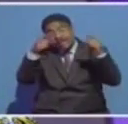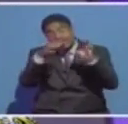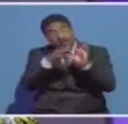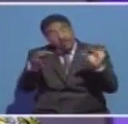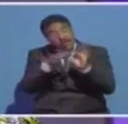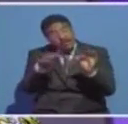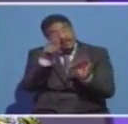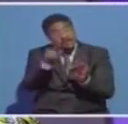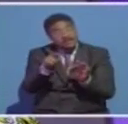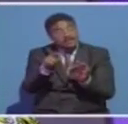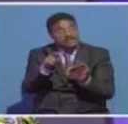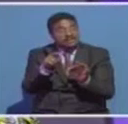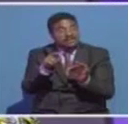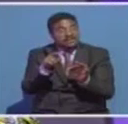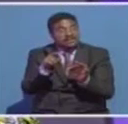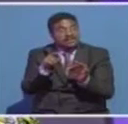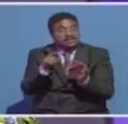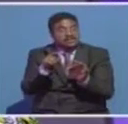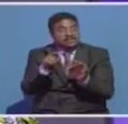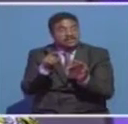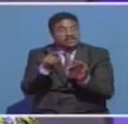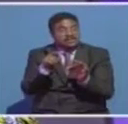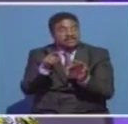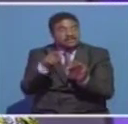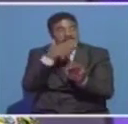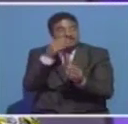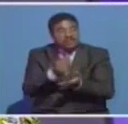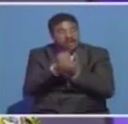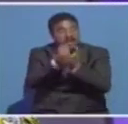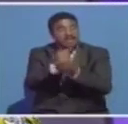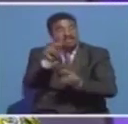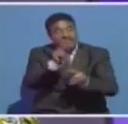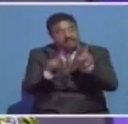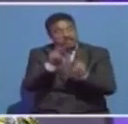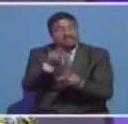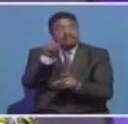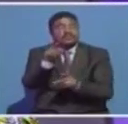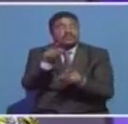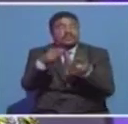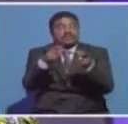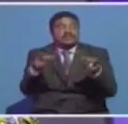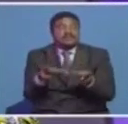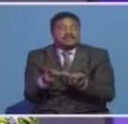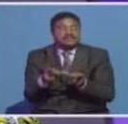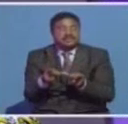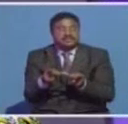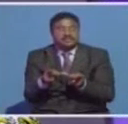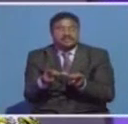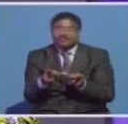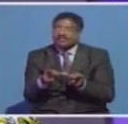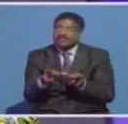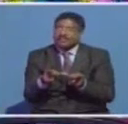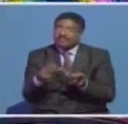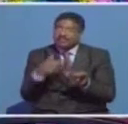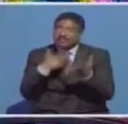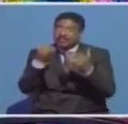have to give it the political will and attention to help the people who need it because they have the interest in that sector. I'll take you back onto